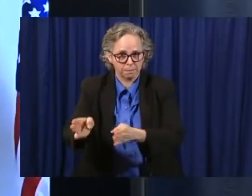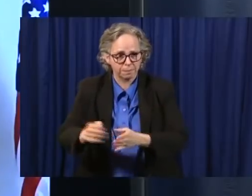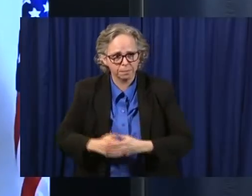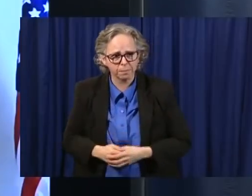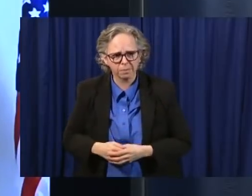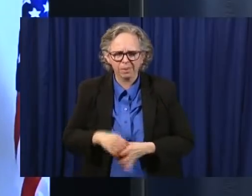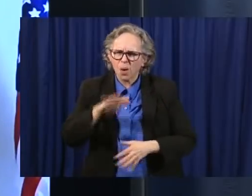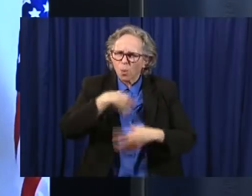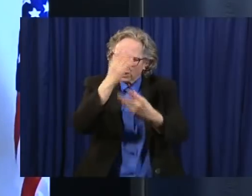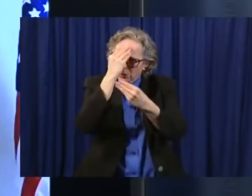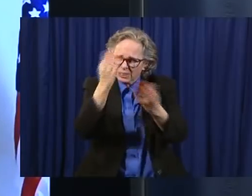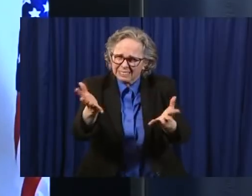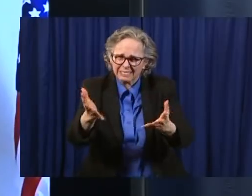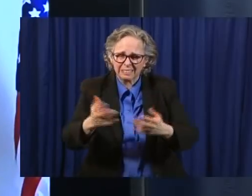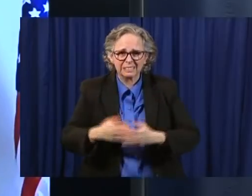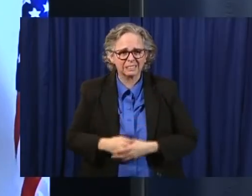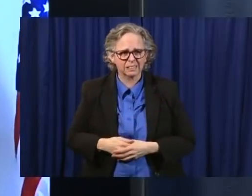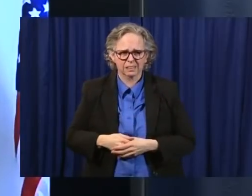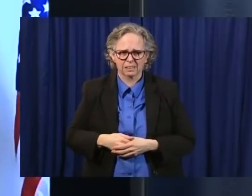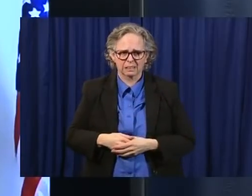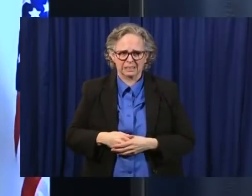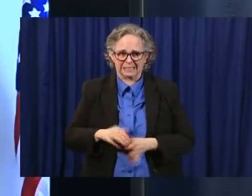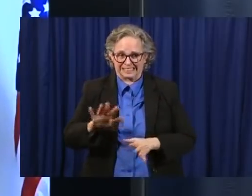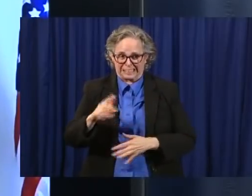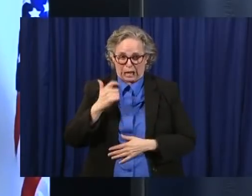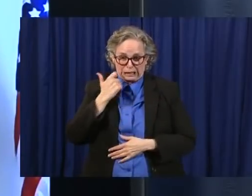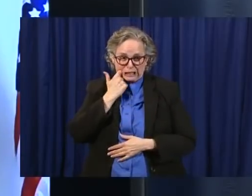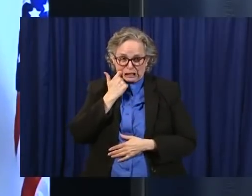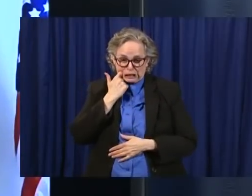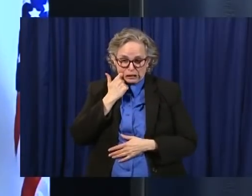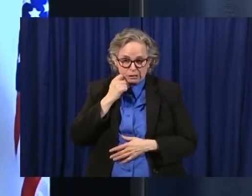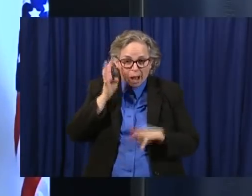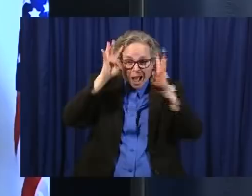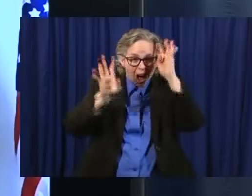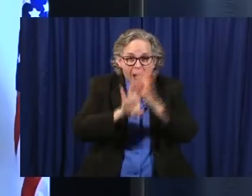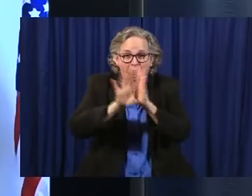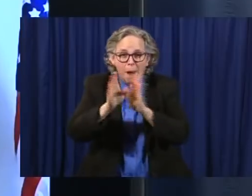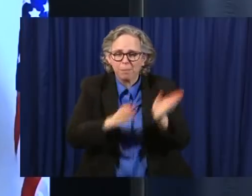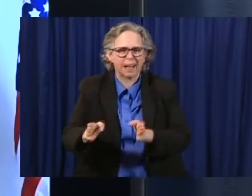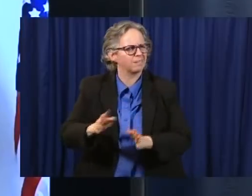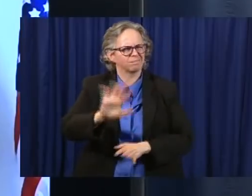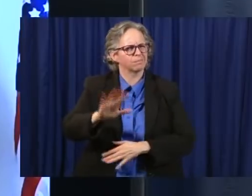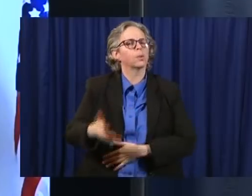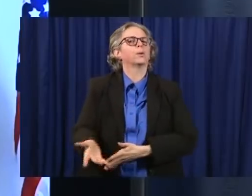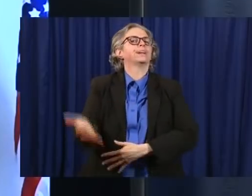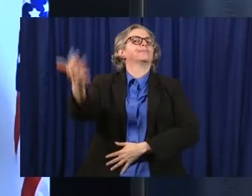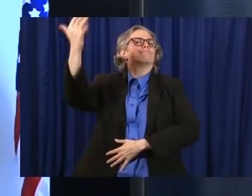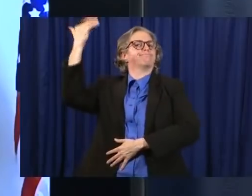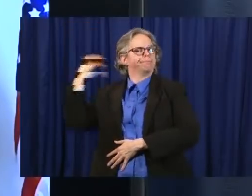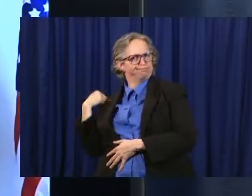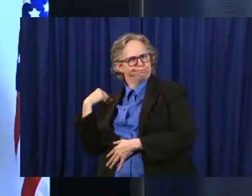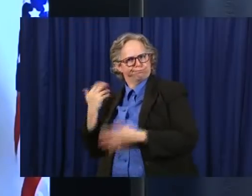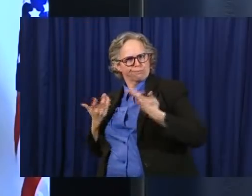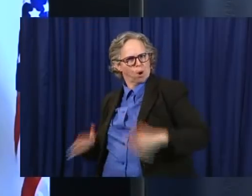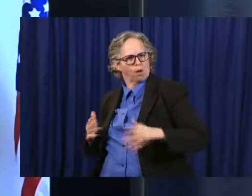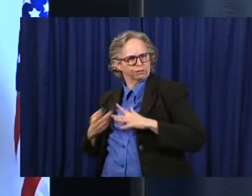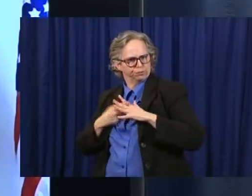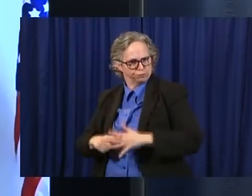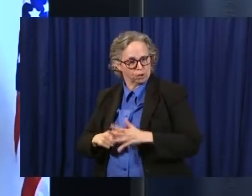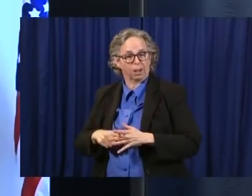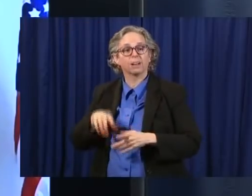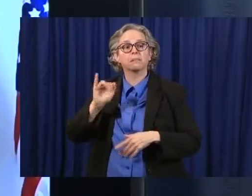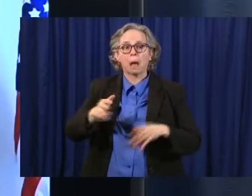just start in February or January. We started quite some time ago. We have practiced our pandemic plan in the